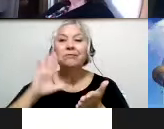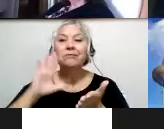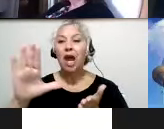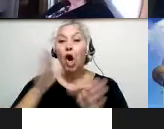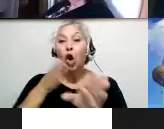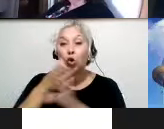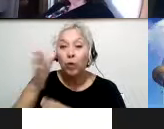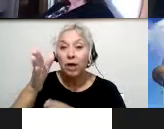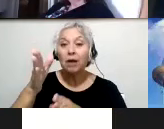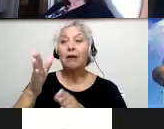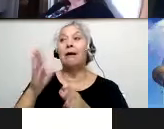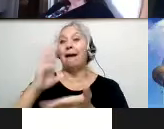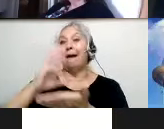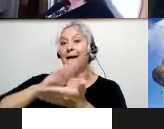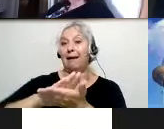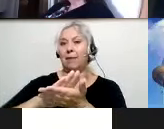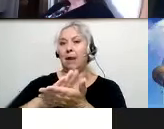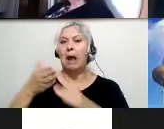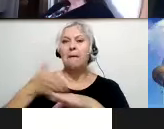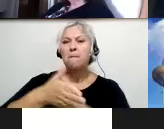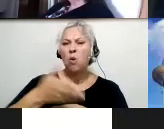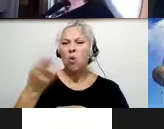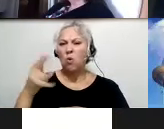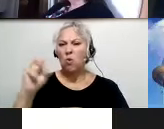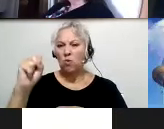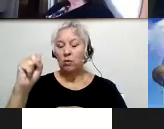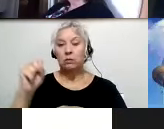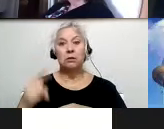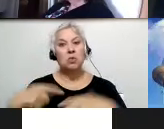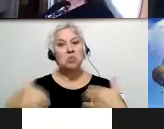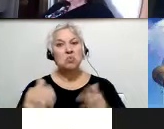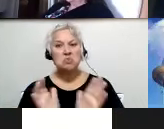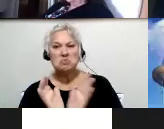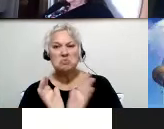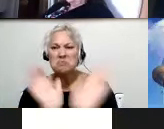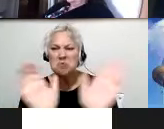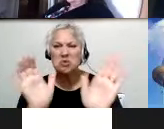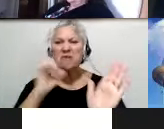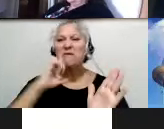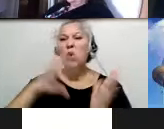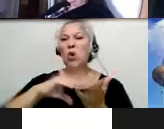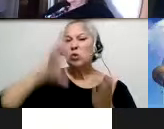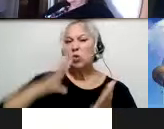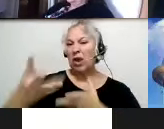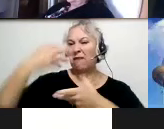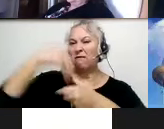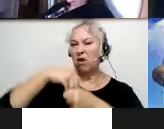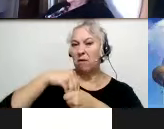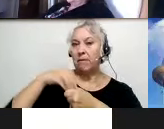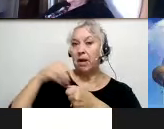and post-secondary opportunities. There's a big push for student involvement, and they lead that